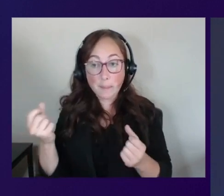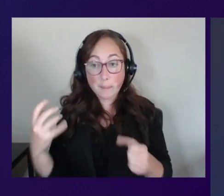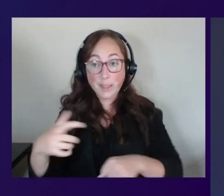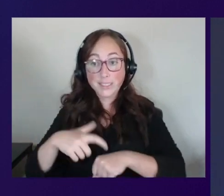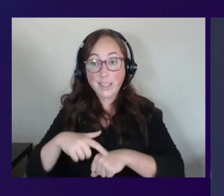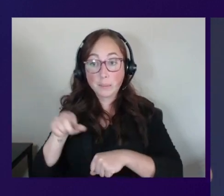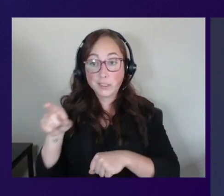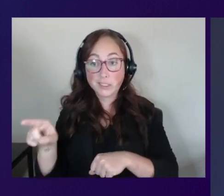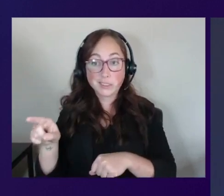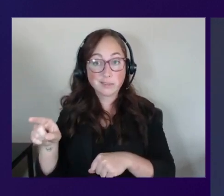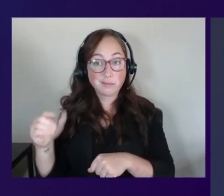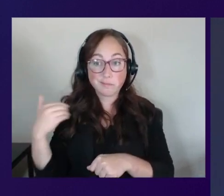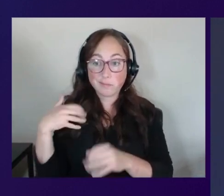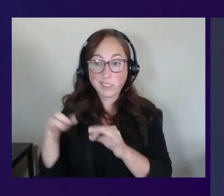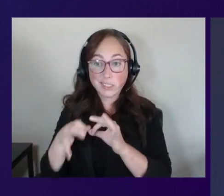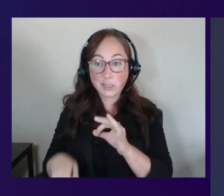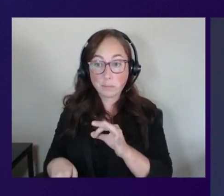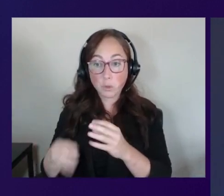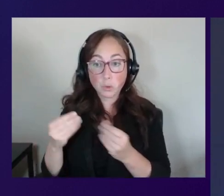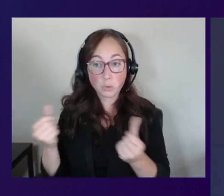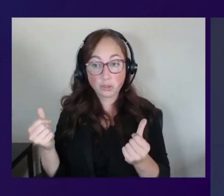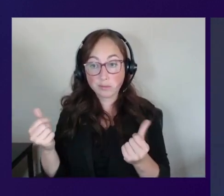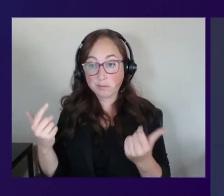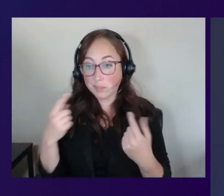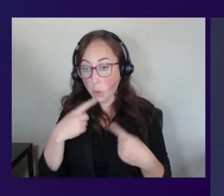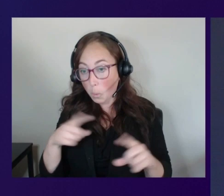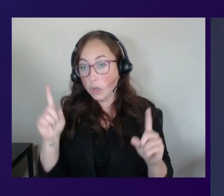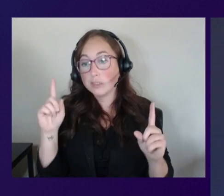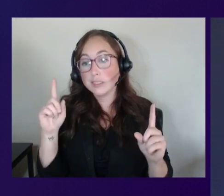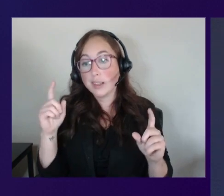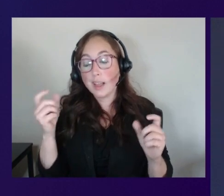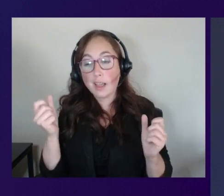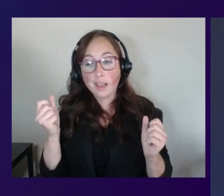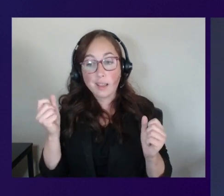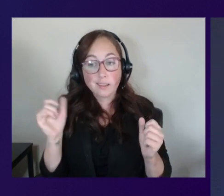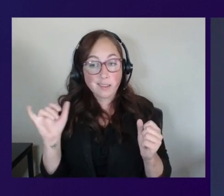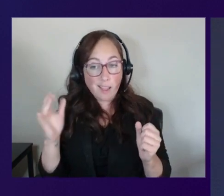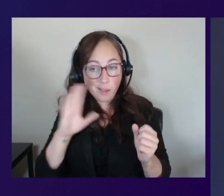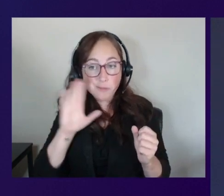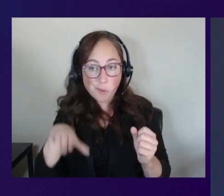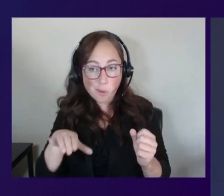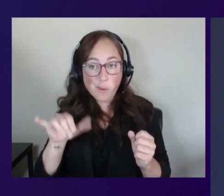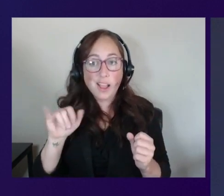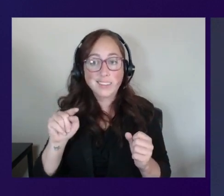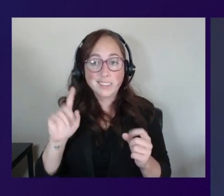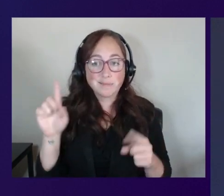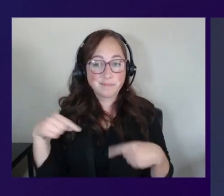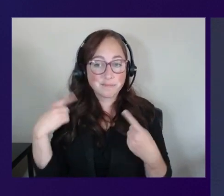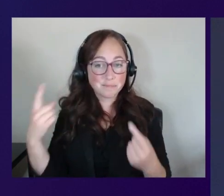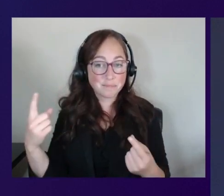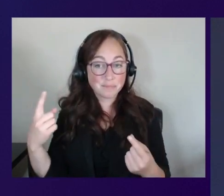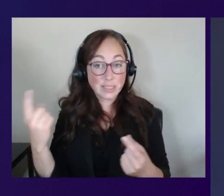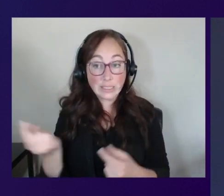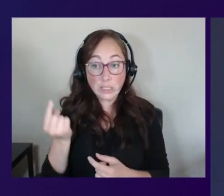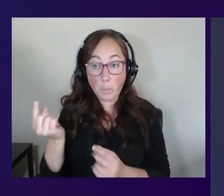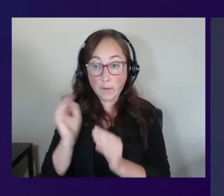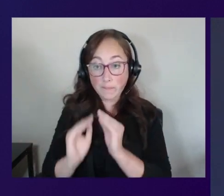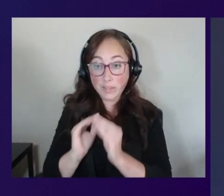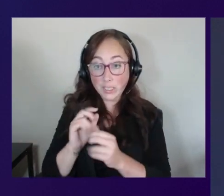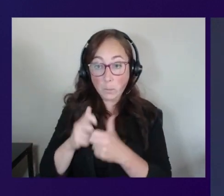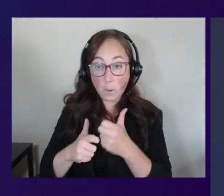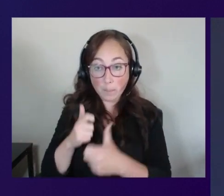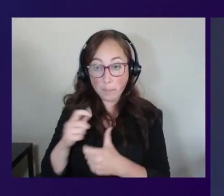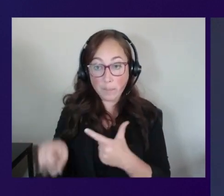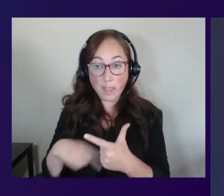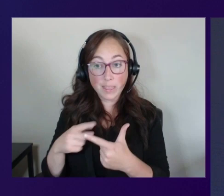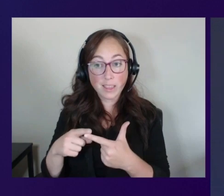the simple solution that worked. And like many things in IT, over the years, someone fixed a problem and it just